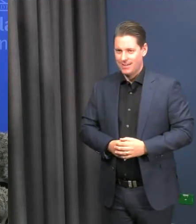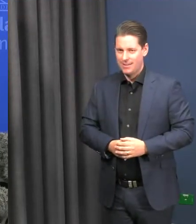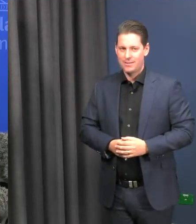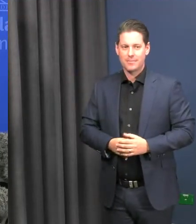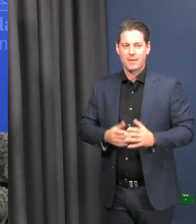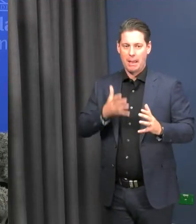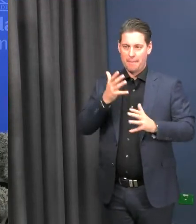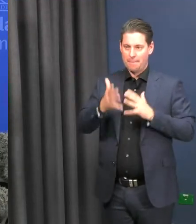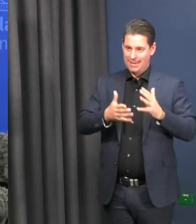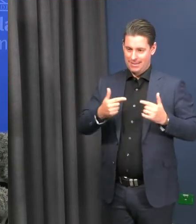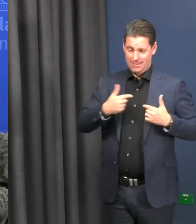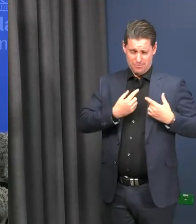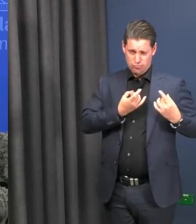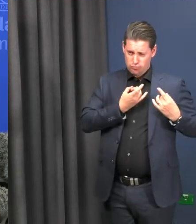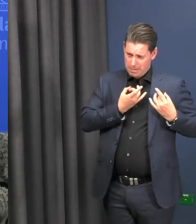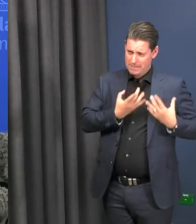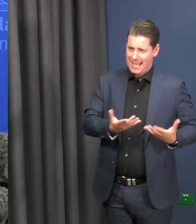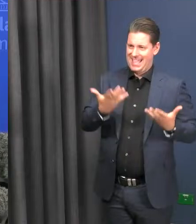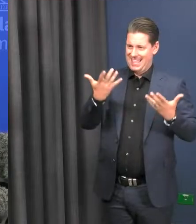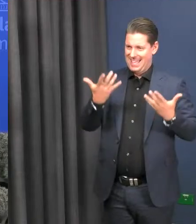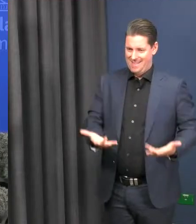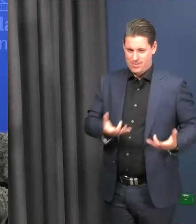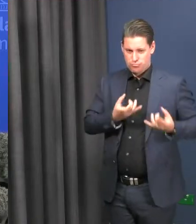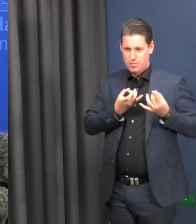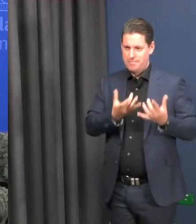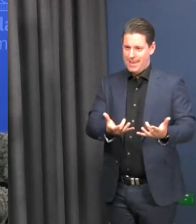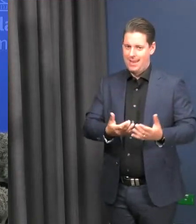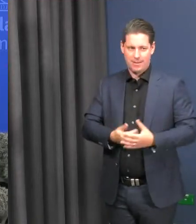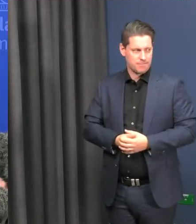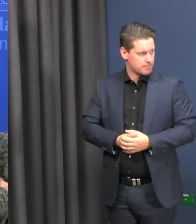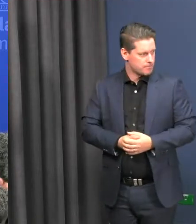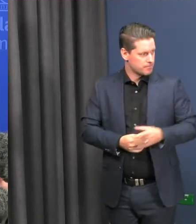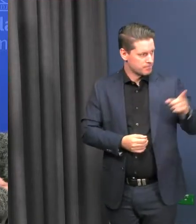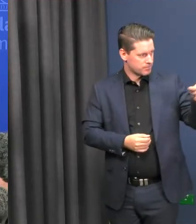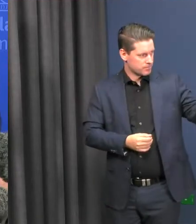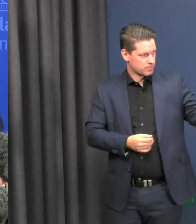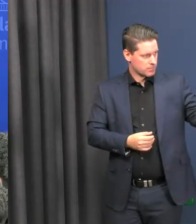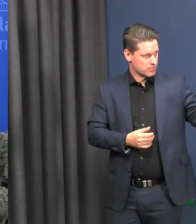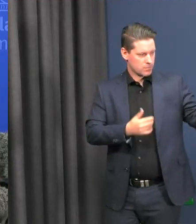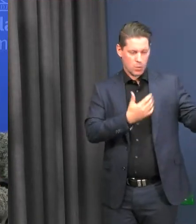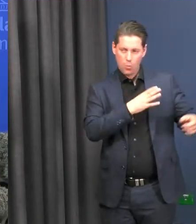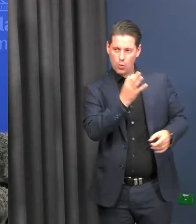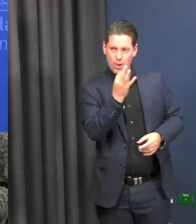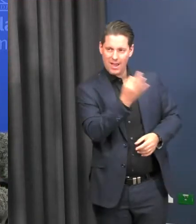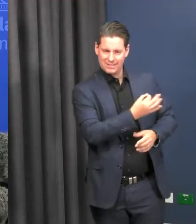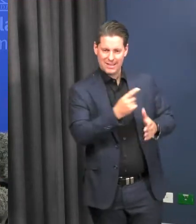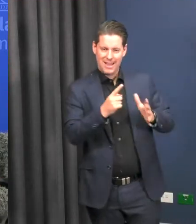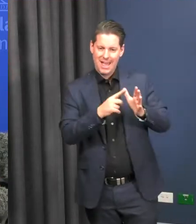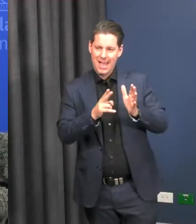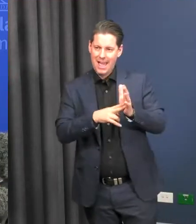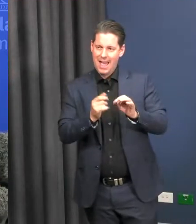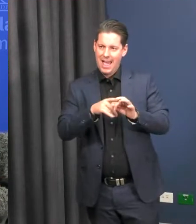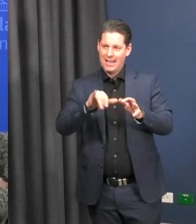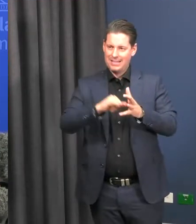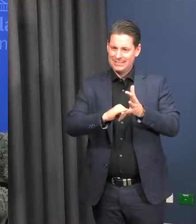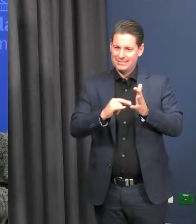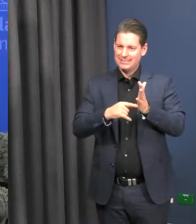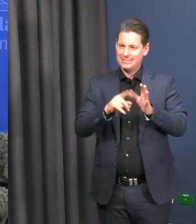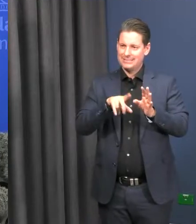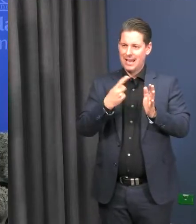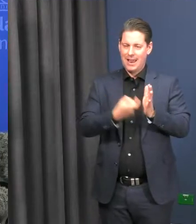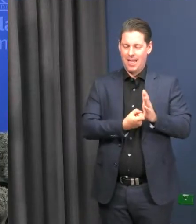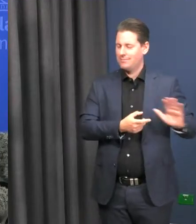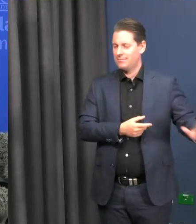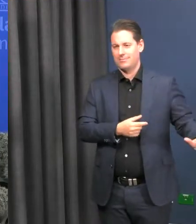this preparatory work is so important. Thanks. Just on another note, PM Angus Taylor's announced if the coalition is elected,